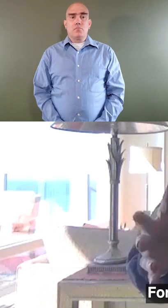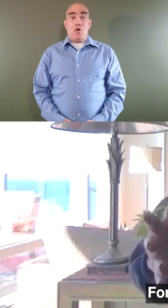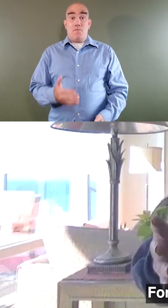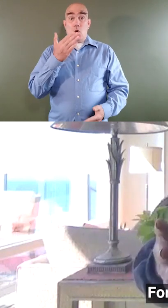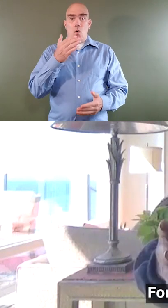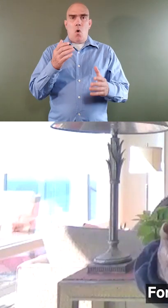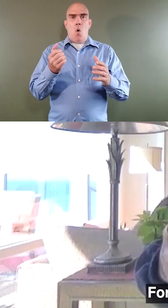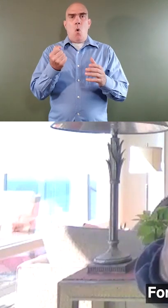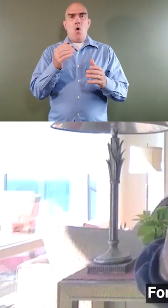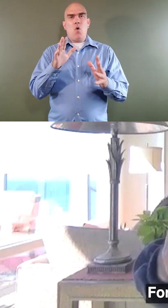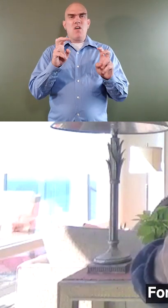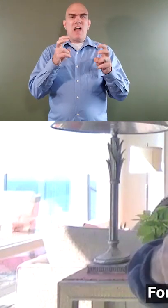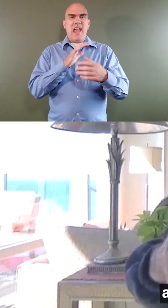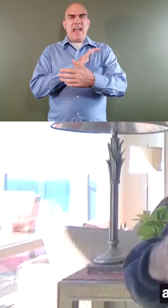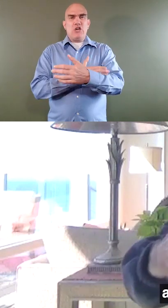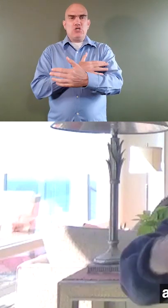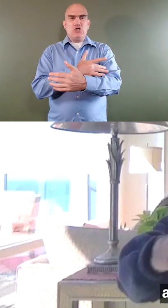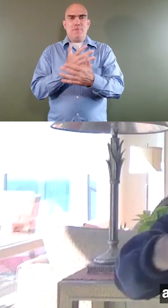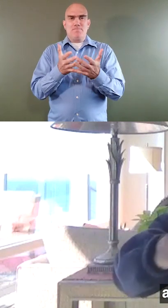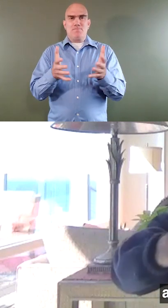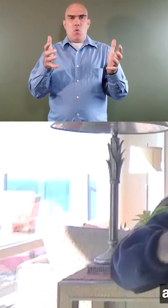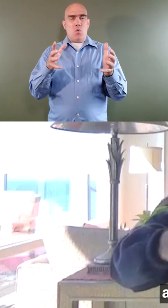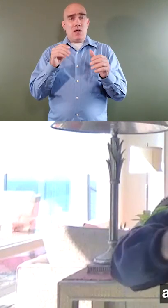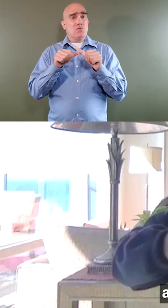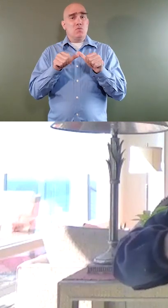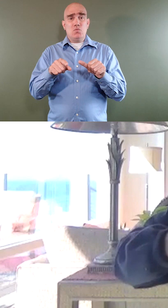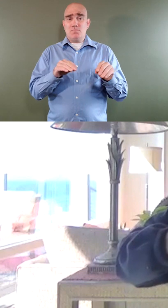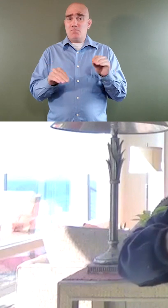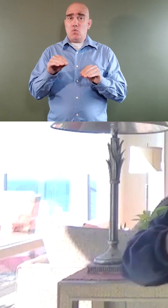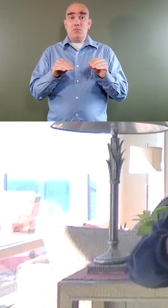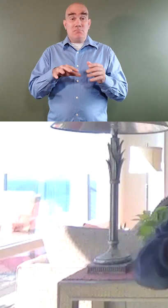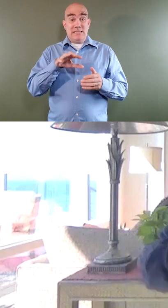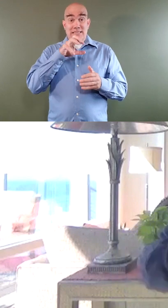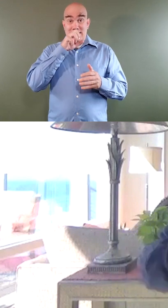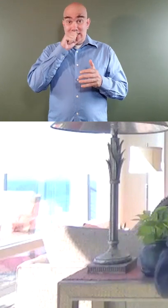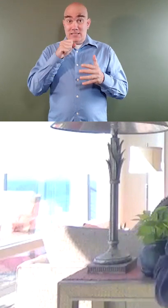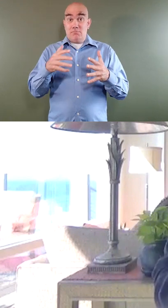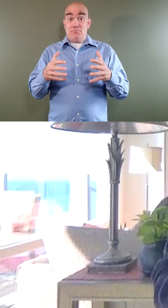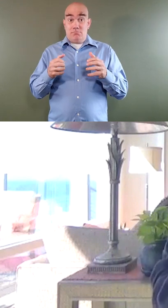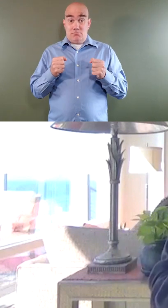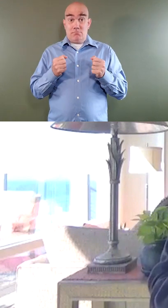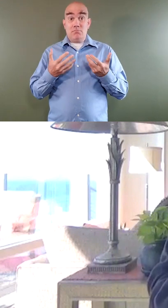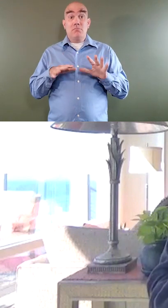Forward, holding the energy ball. And just continue this motion. Inhale.